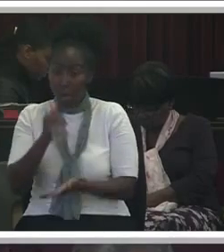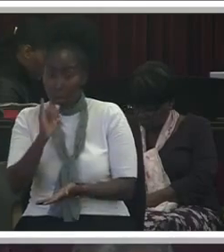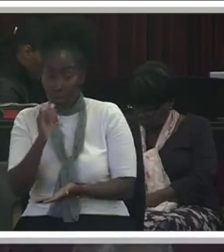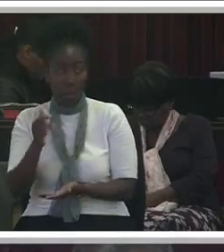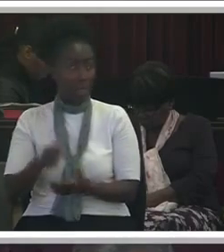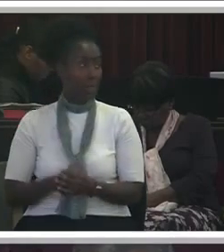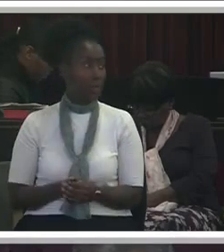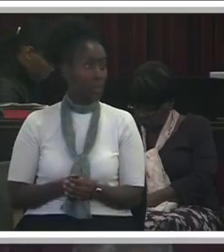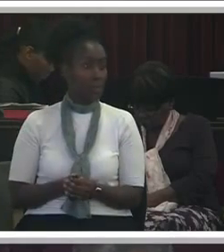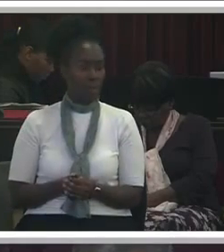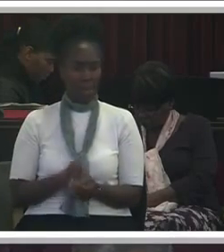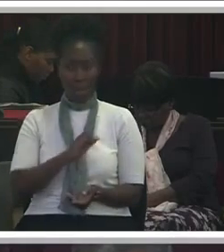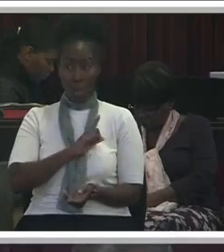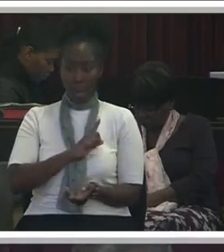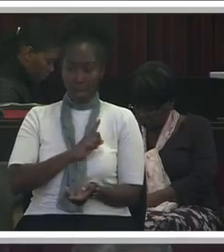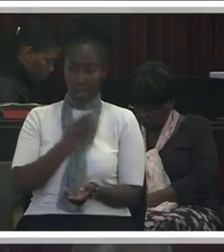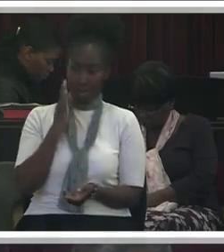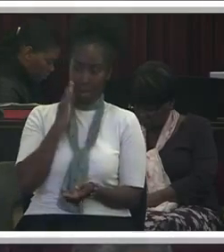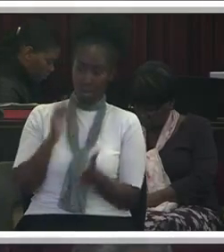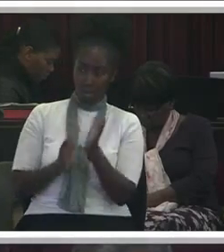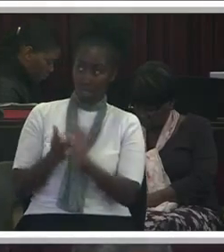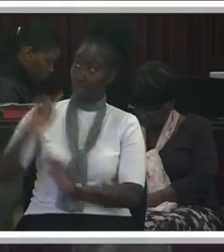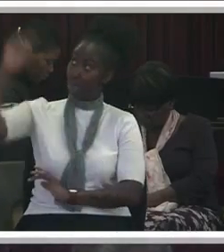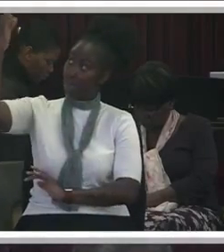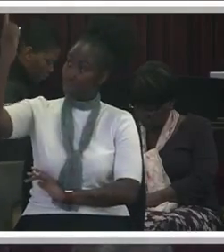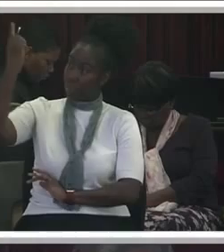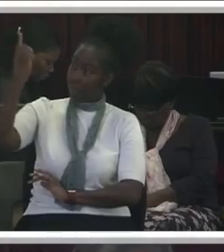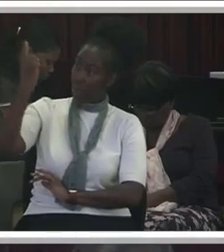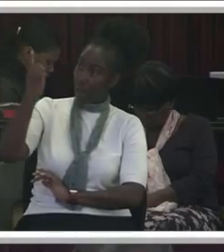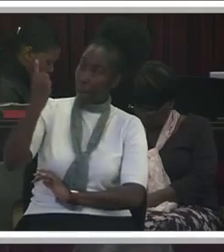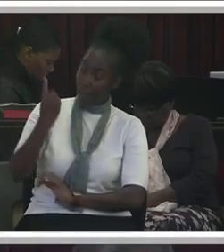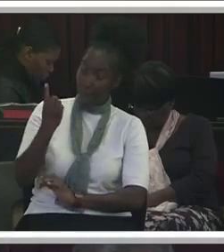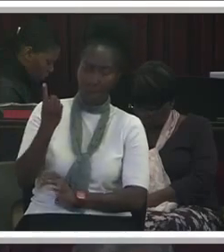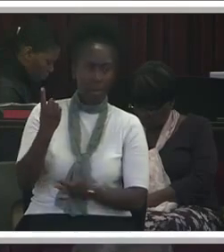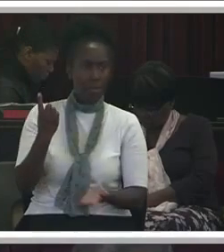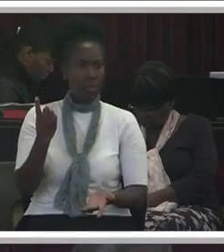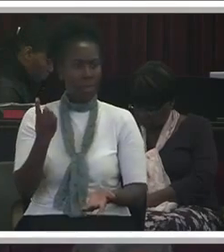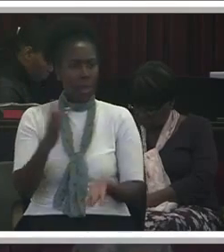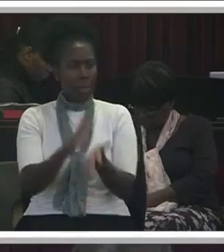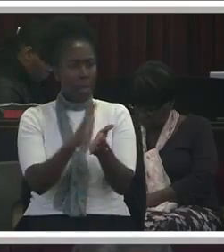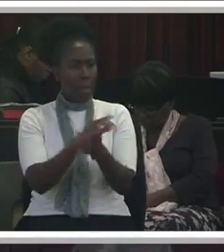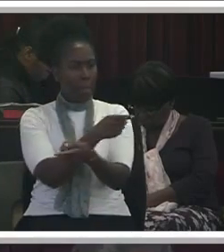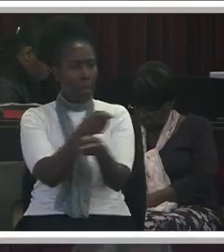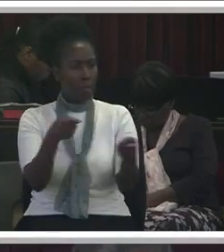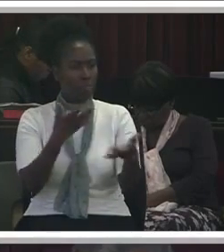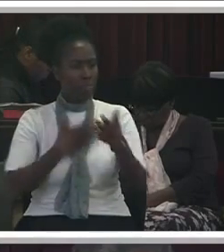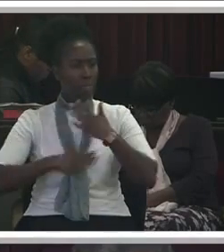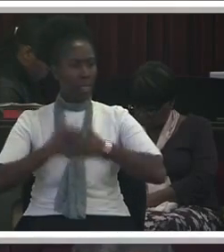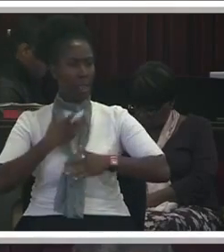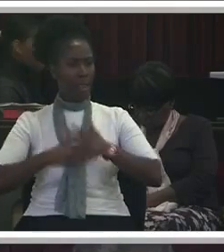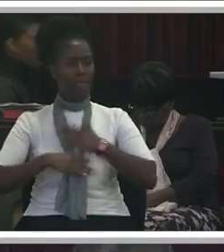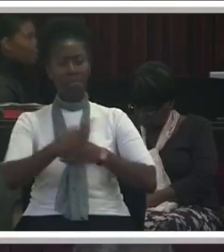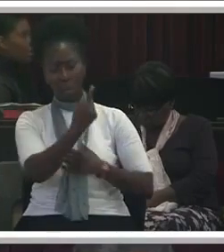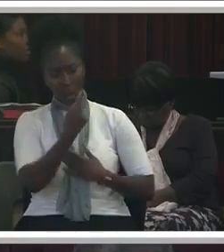So that when Jesus Christ comes back, Jesus Christ says that I'm happy about your behavior. Come